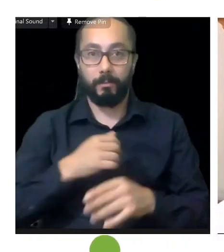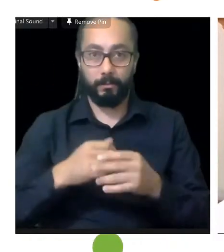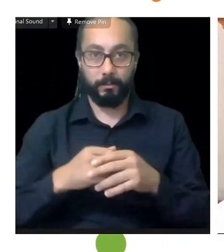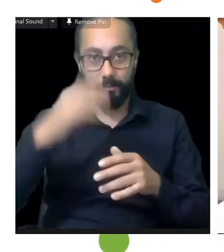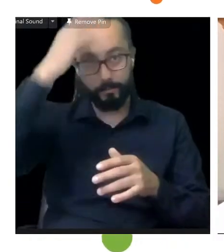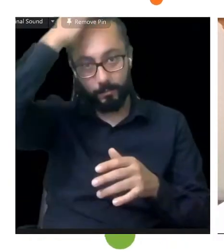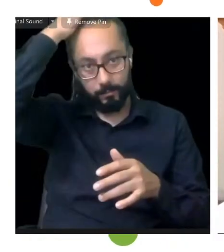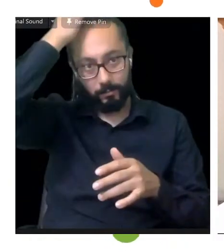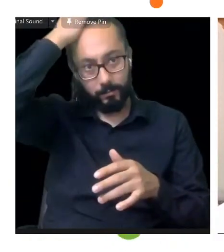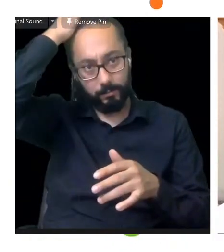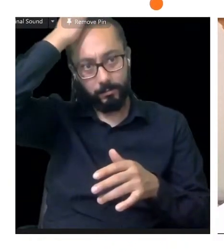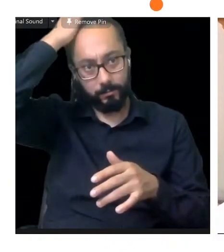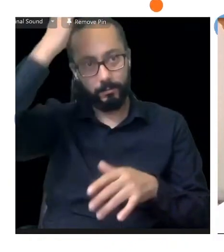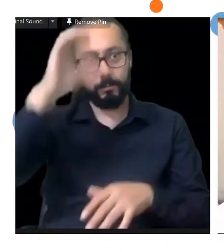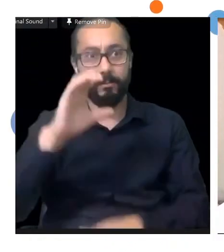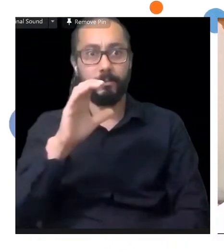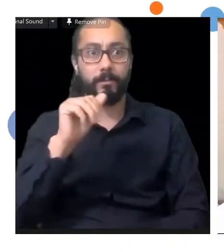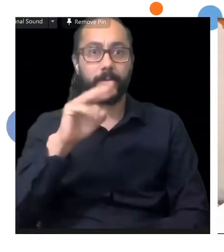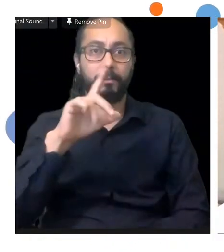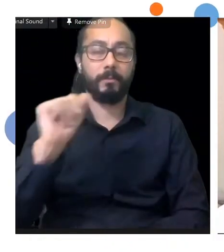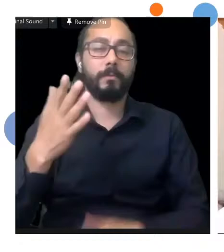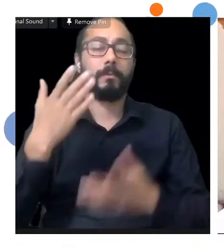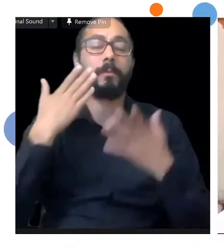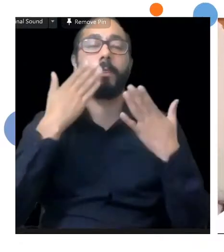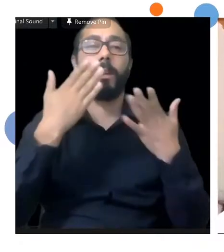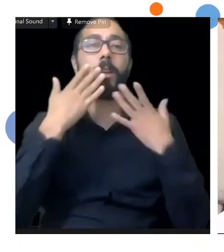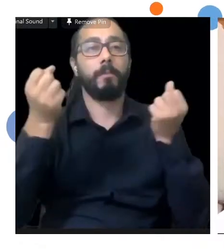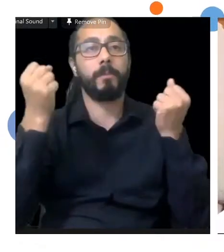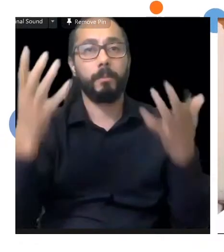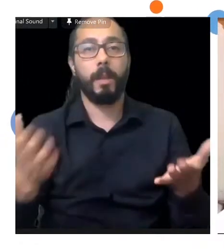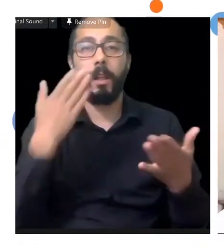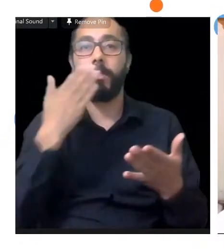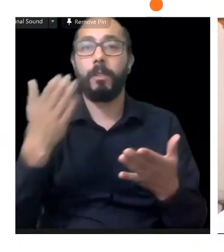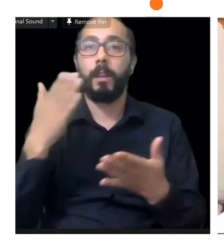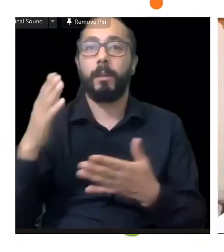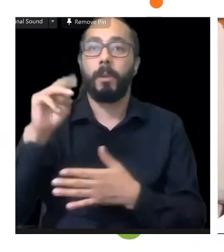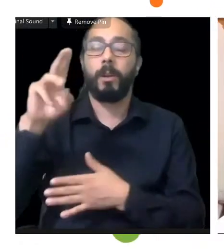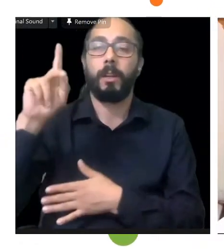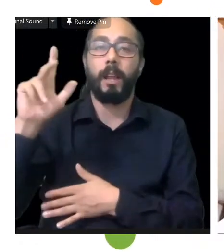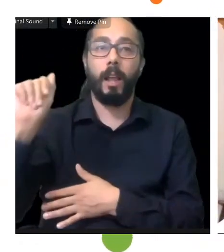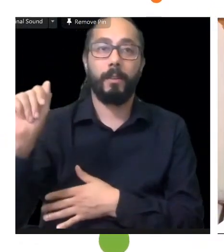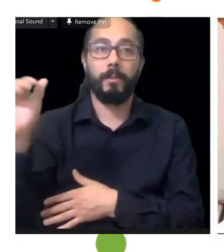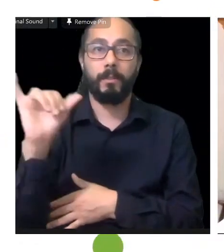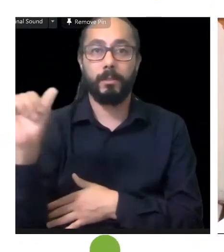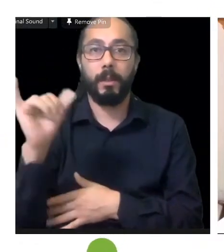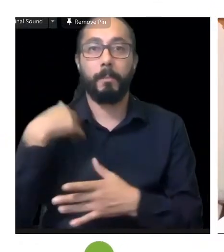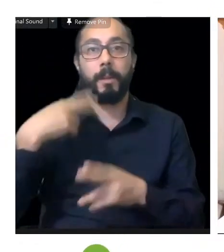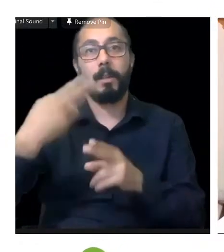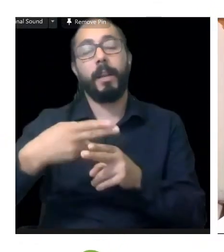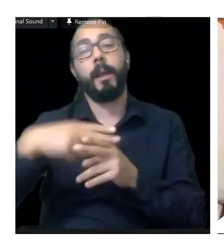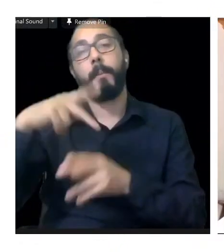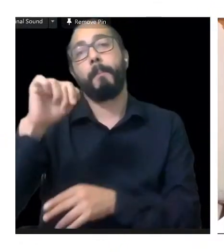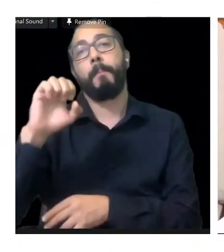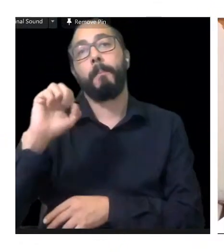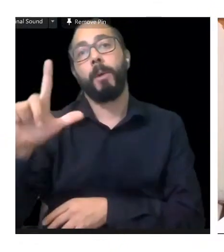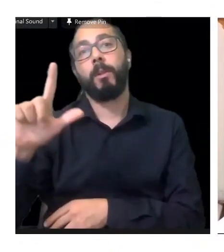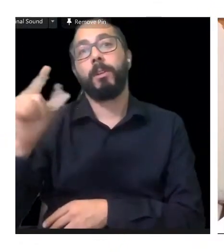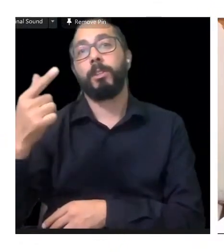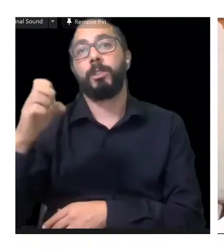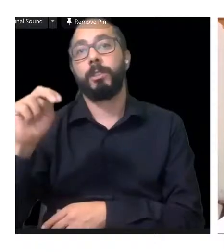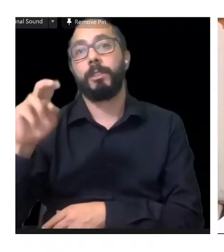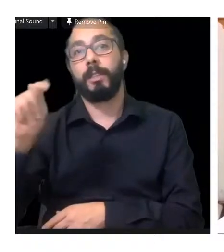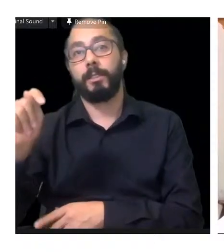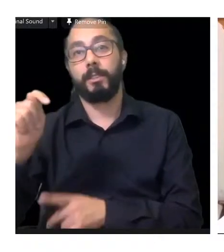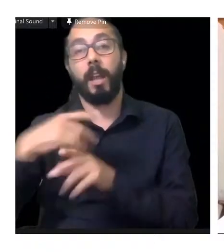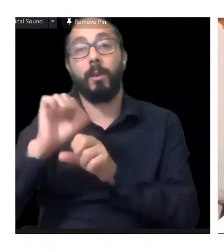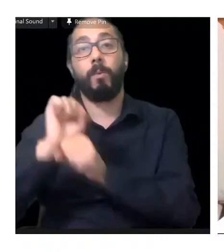Camilla, un grand merci et un grand merci à toi également, Monica. Je m'appelle Paul Genet. Je suis un membre de l'équipe de Power Corporation